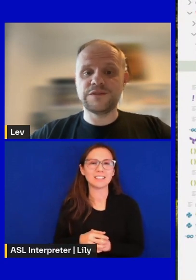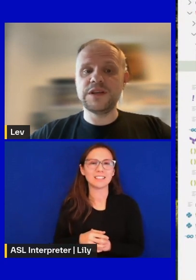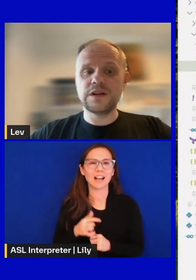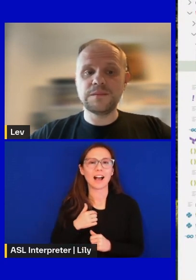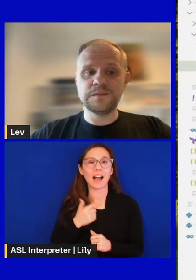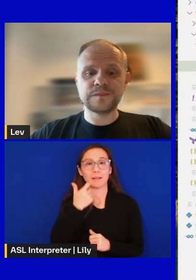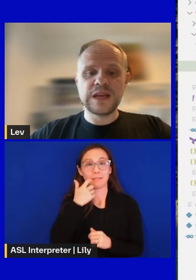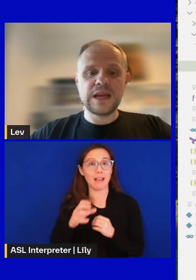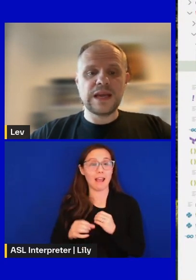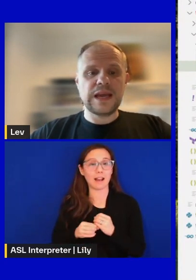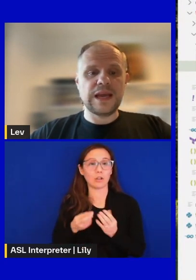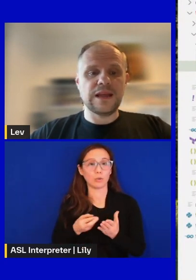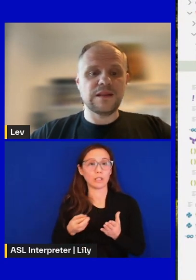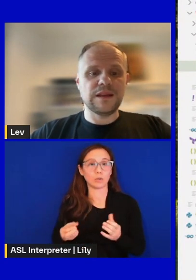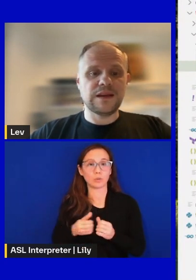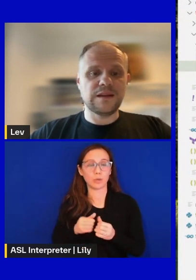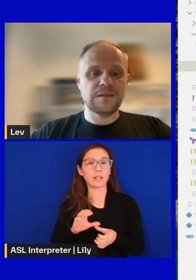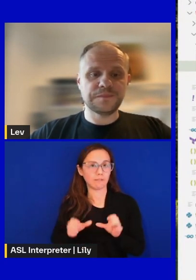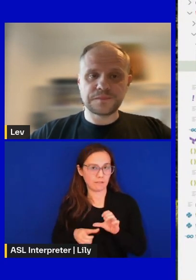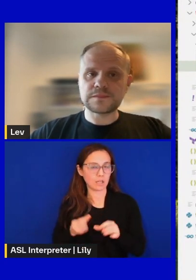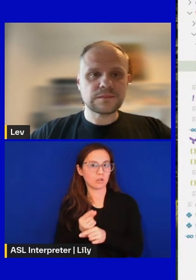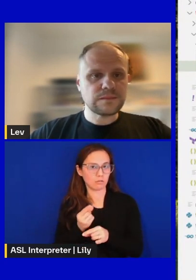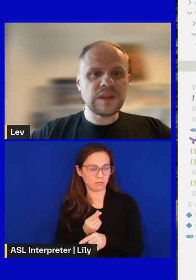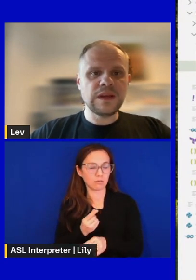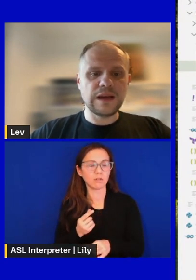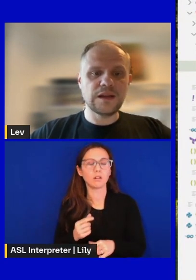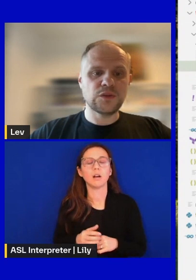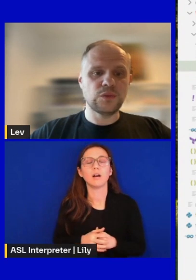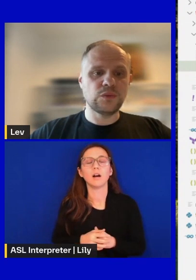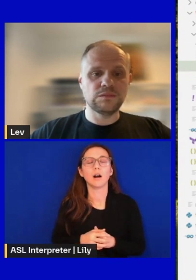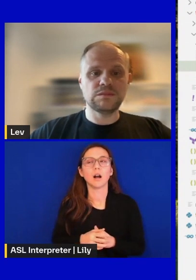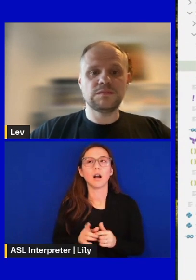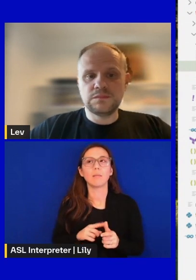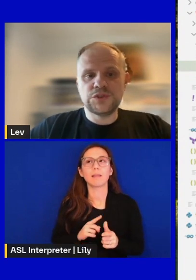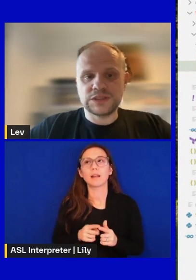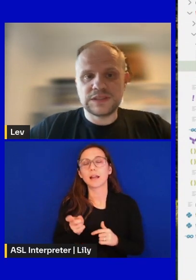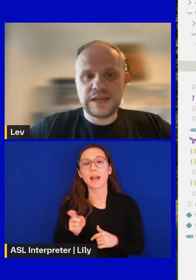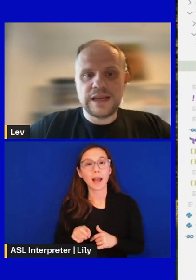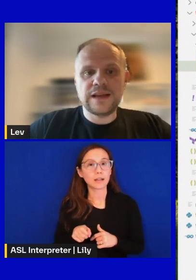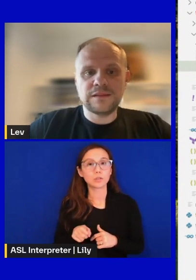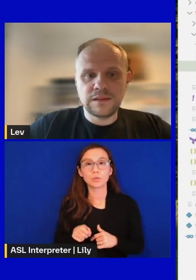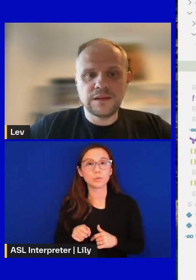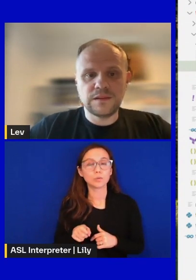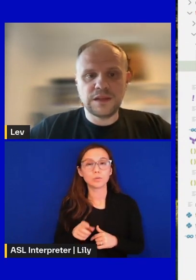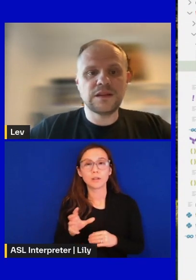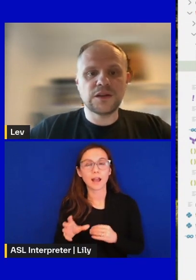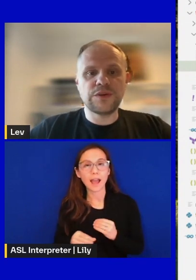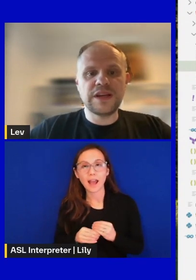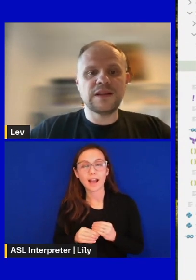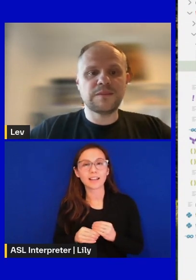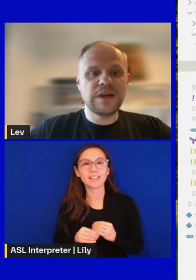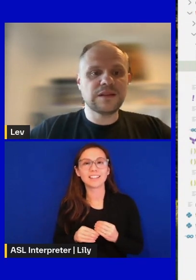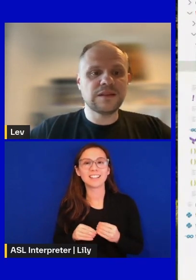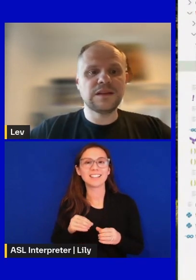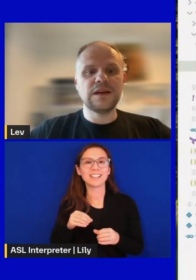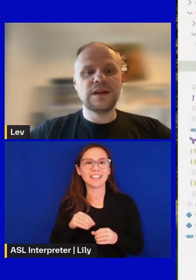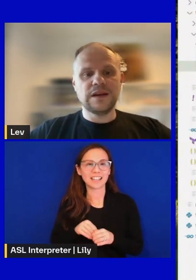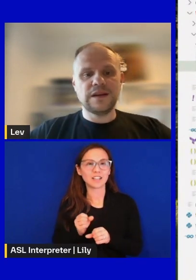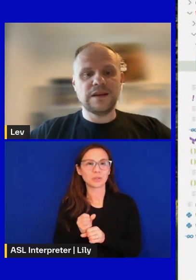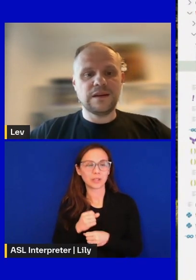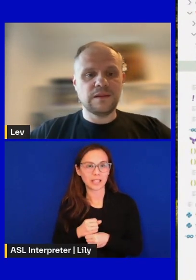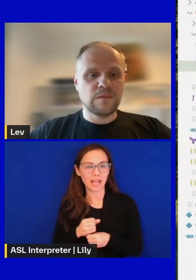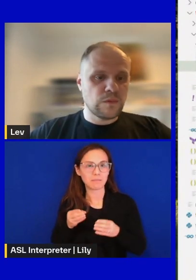with configure, and then I had to just add in the create